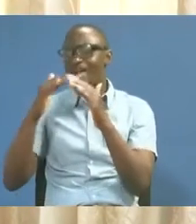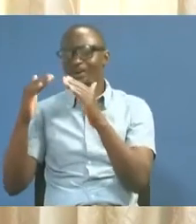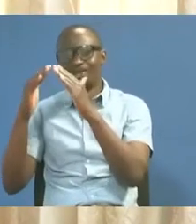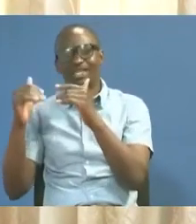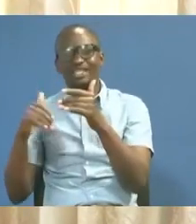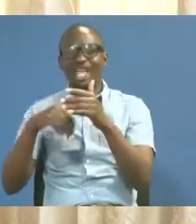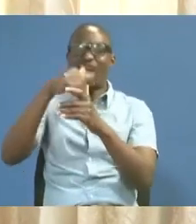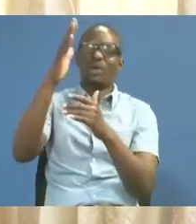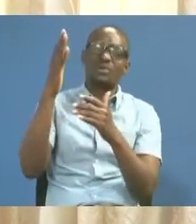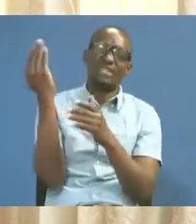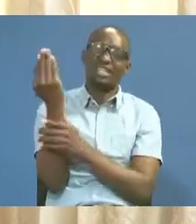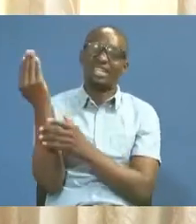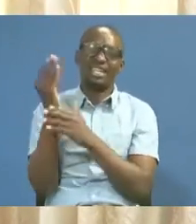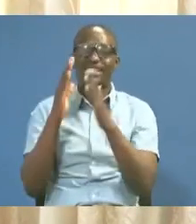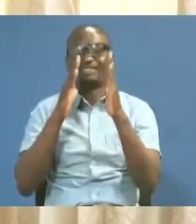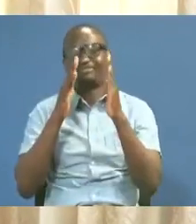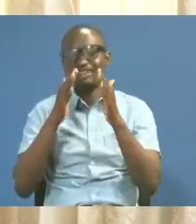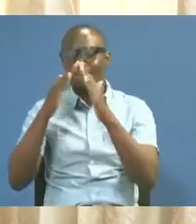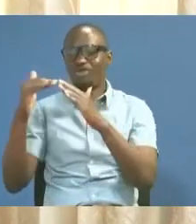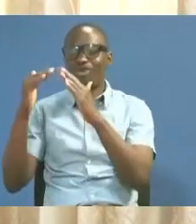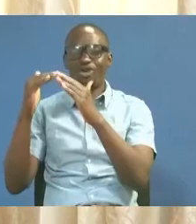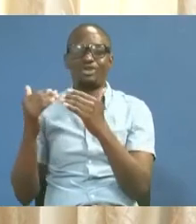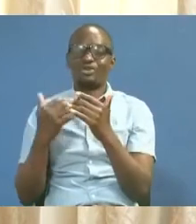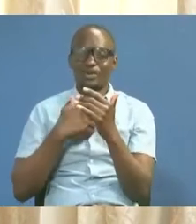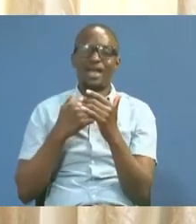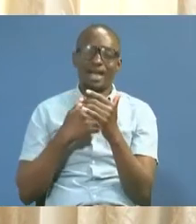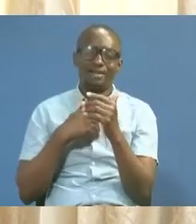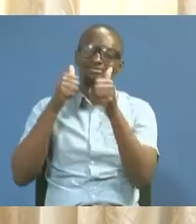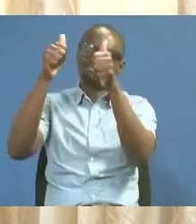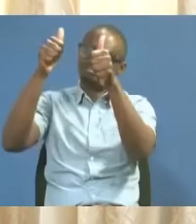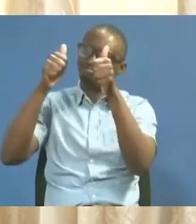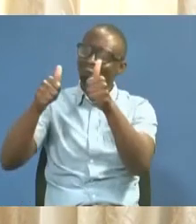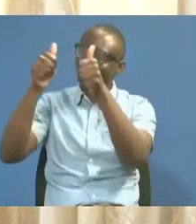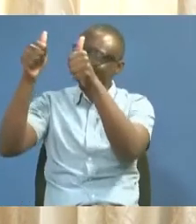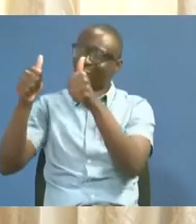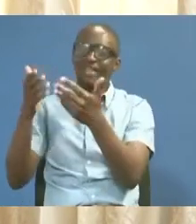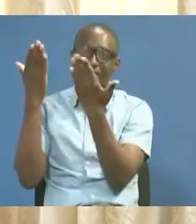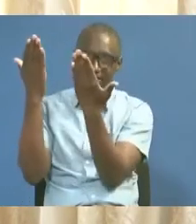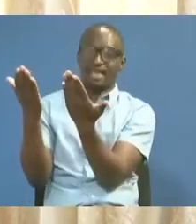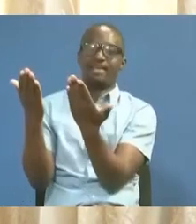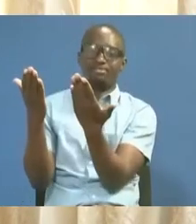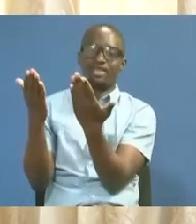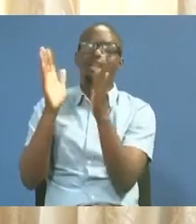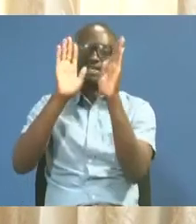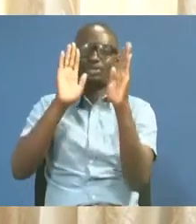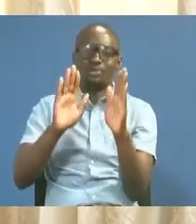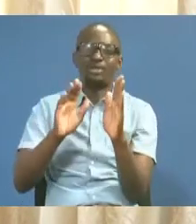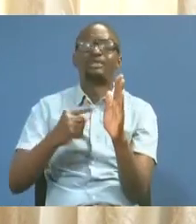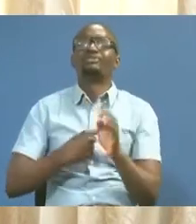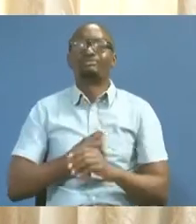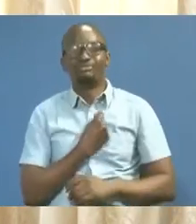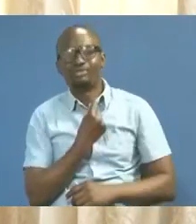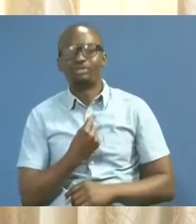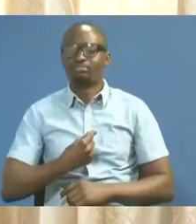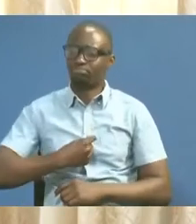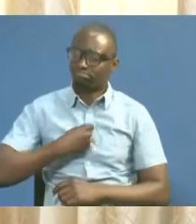the lecture halls, you'll find those notice boards everywhere. So it is important for you to always visit those notice boards